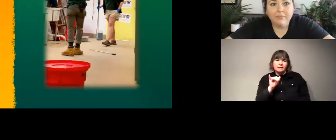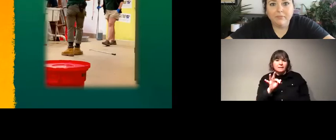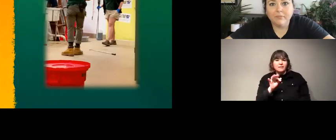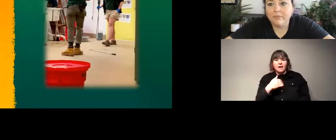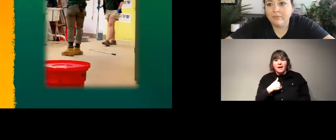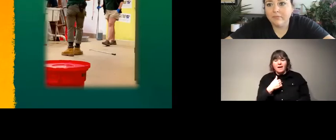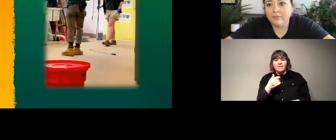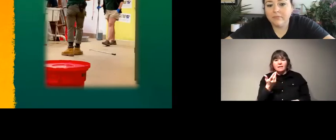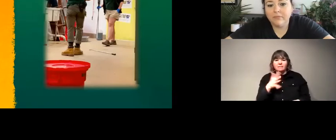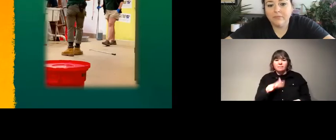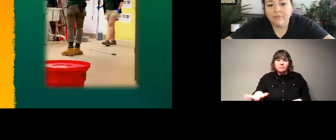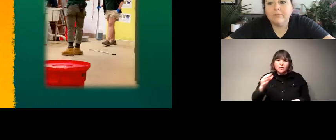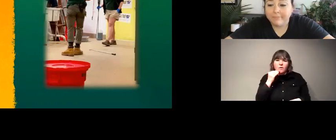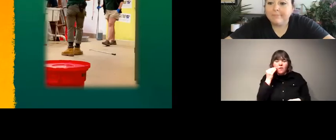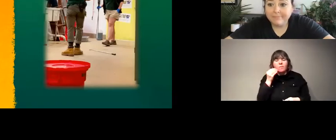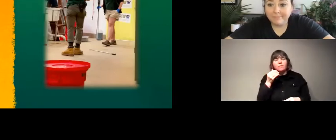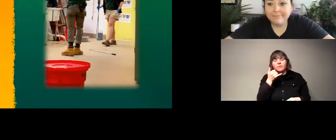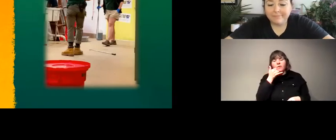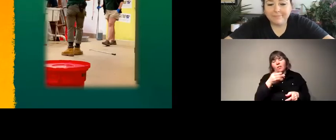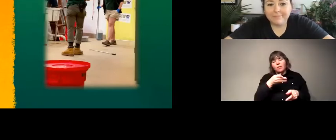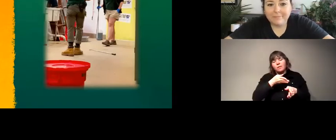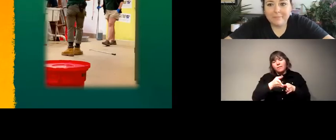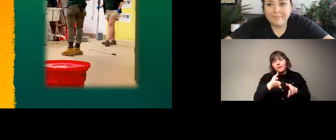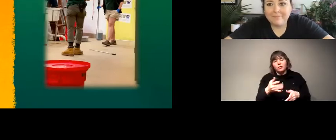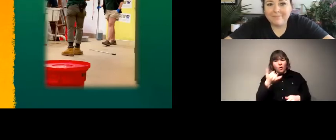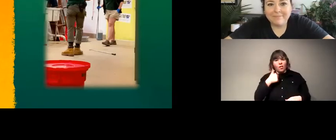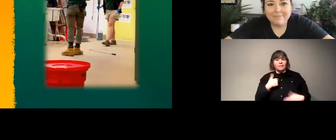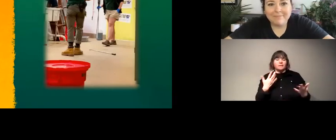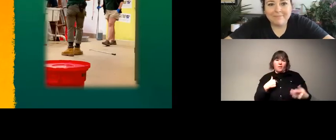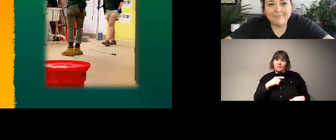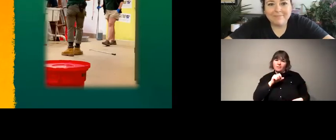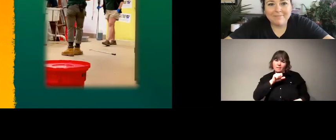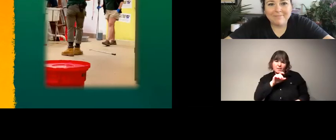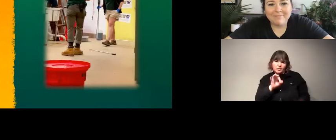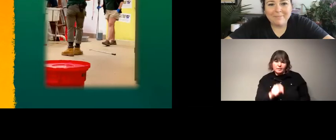in and around your house, call a professional or call me. I would love to move it.